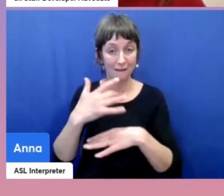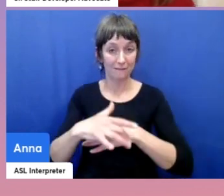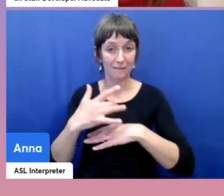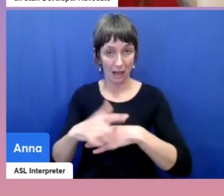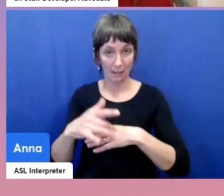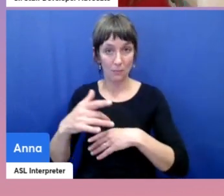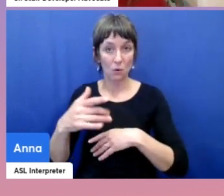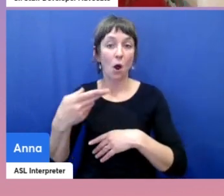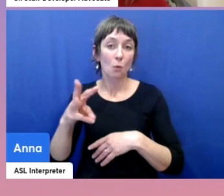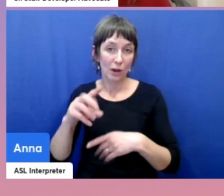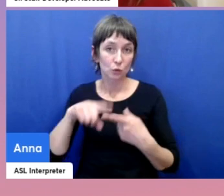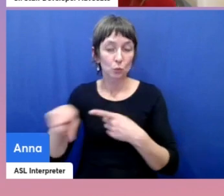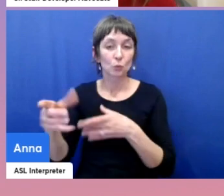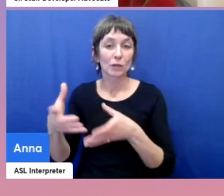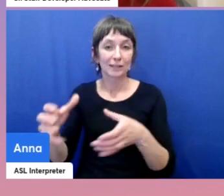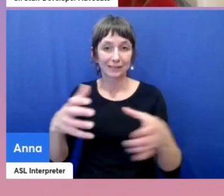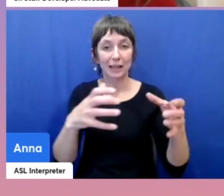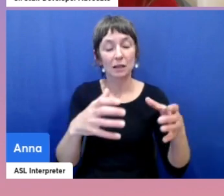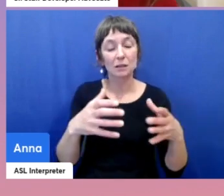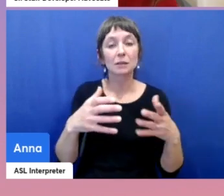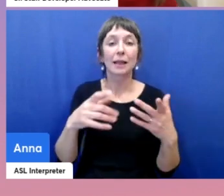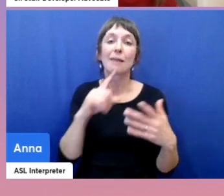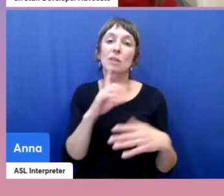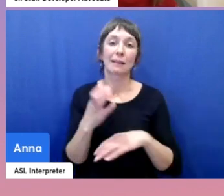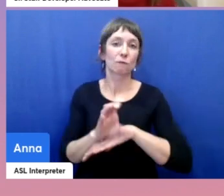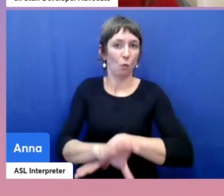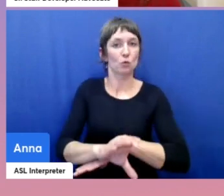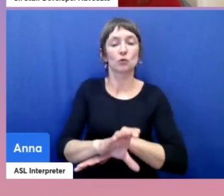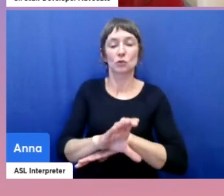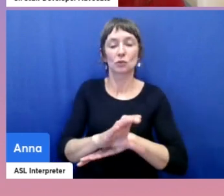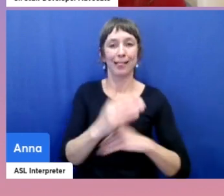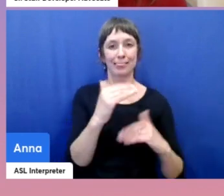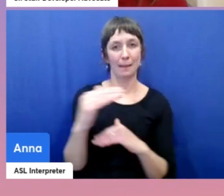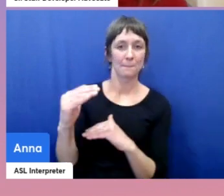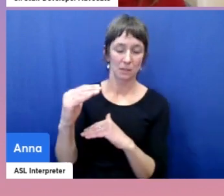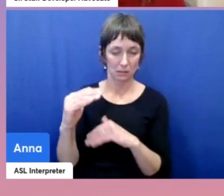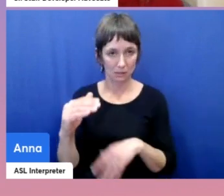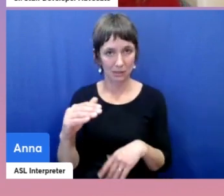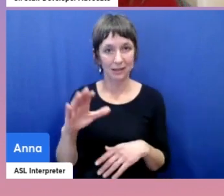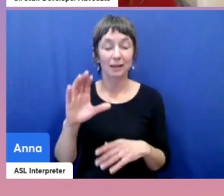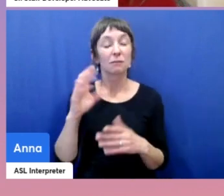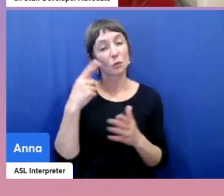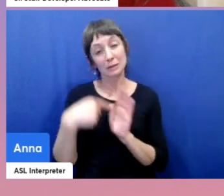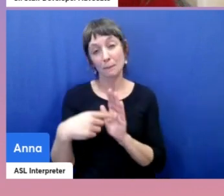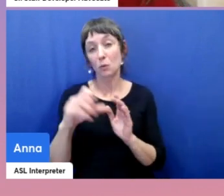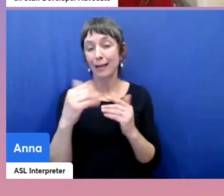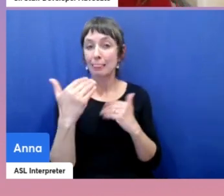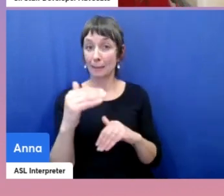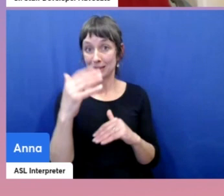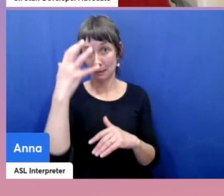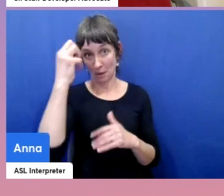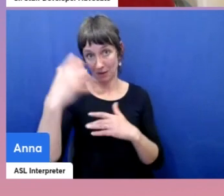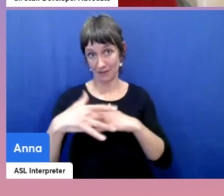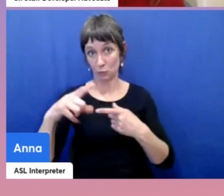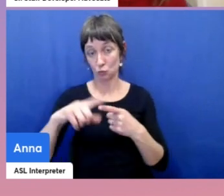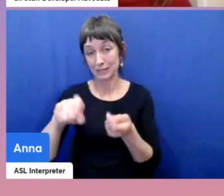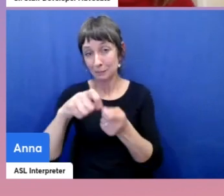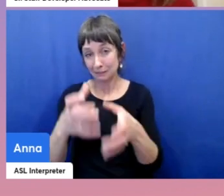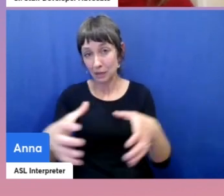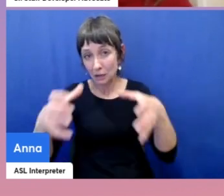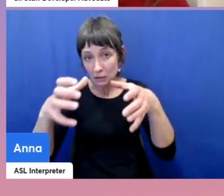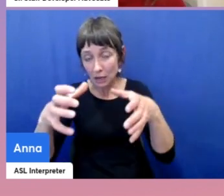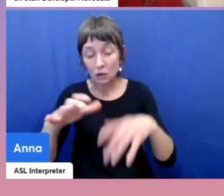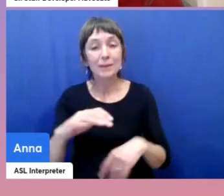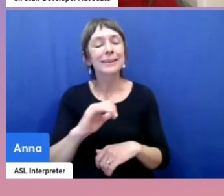and optionally enforce limits and constraints. So, for example, you can limit the memory available to a specific container. Now, setting